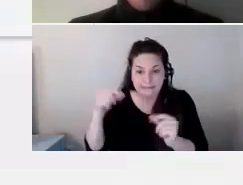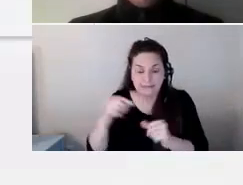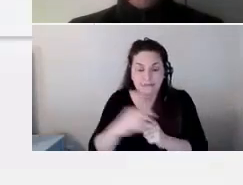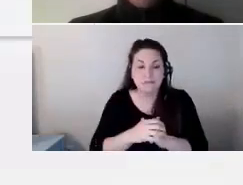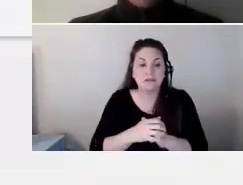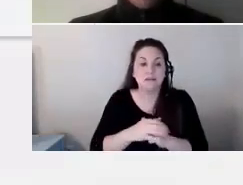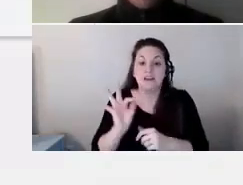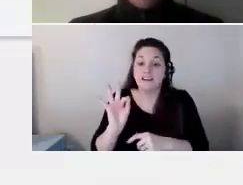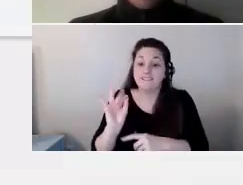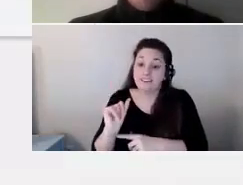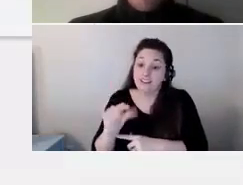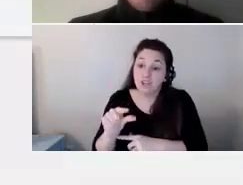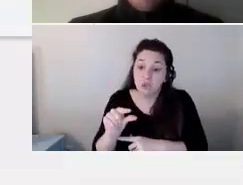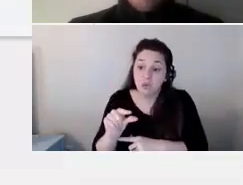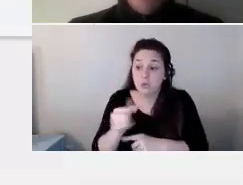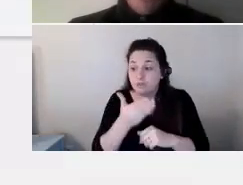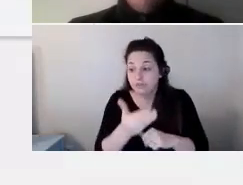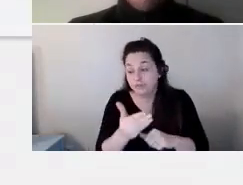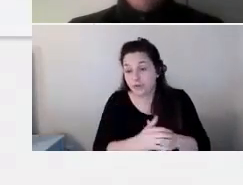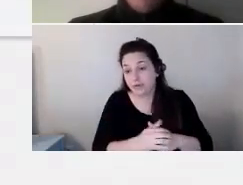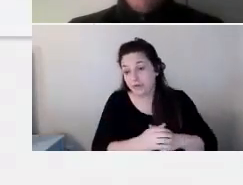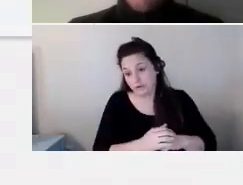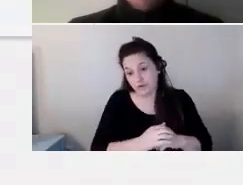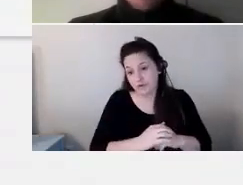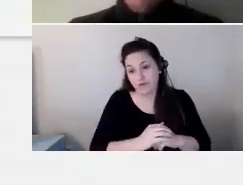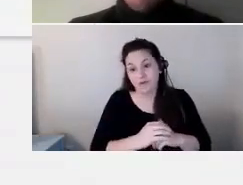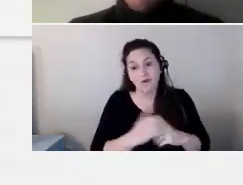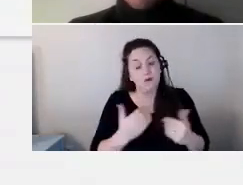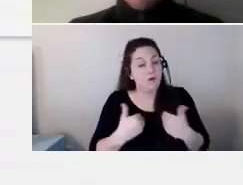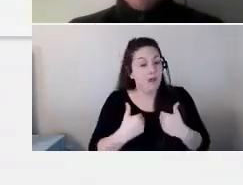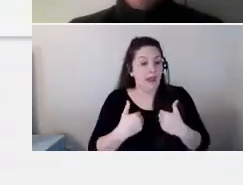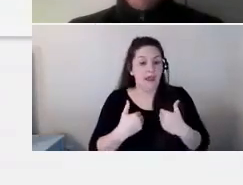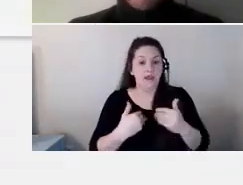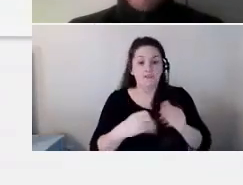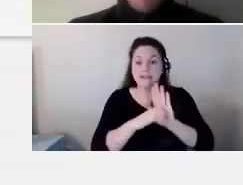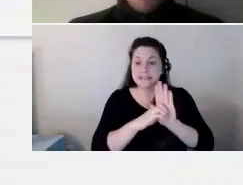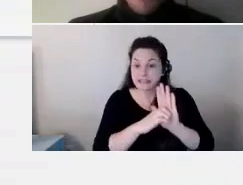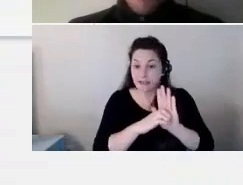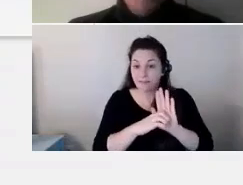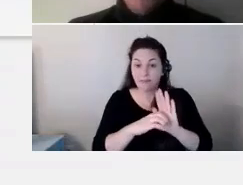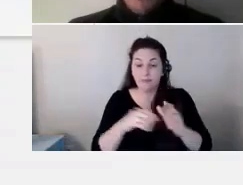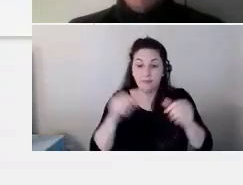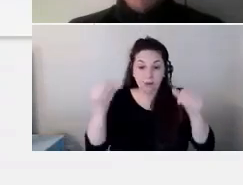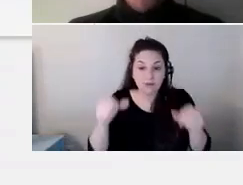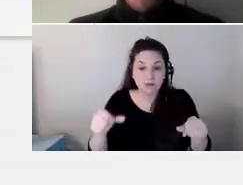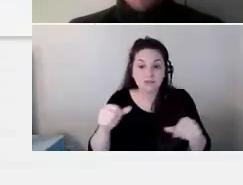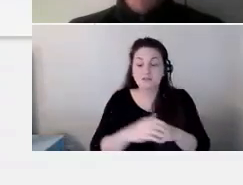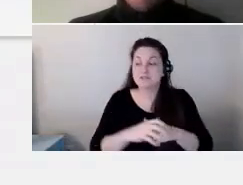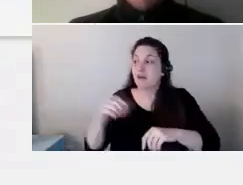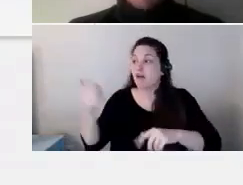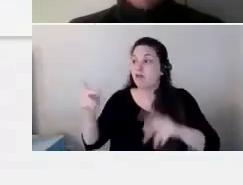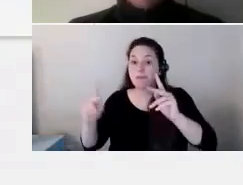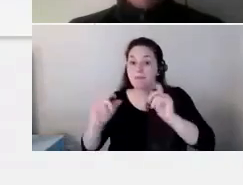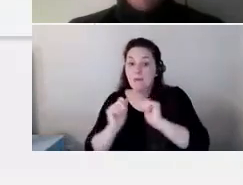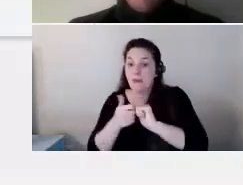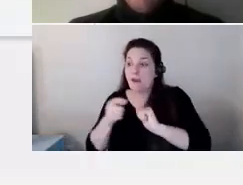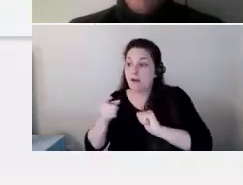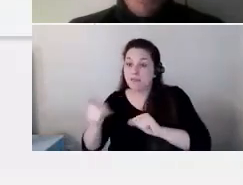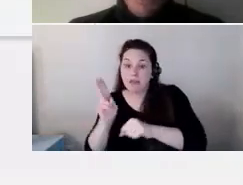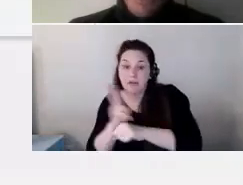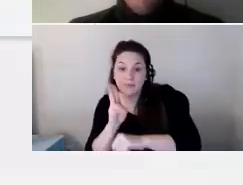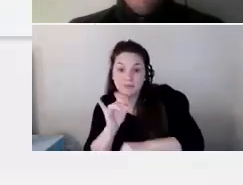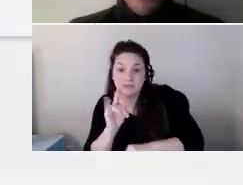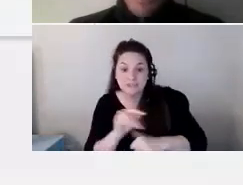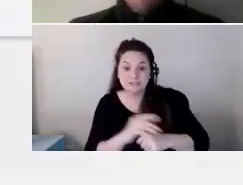frequently asked questions. We have sample posters, how other people have used iPosters,